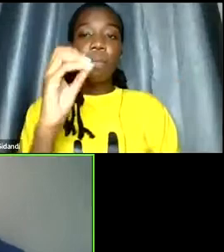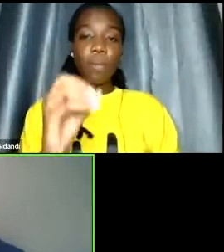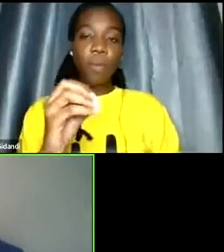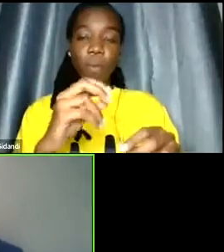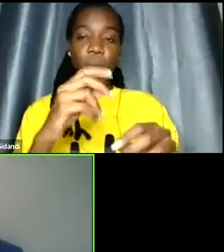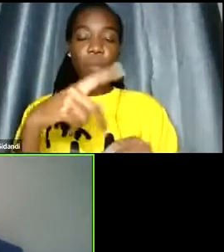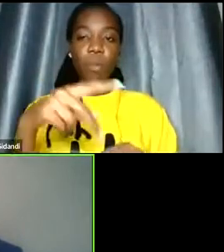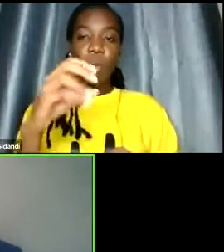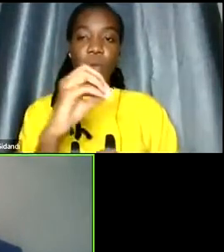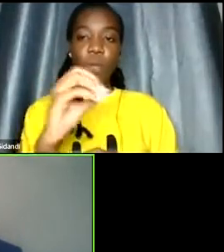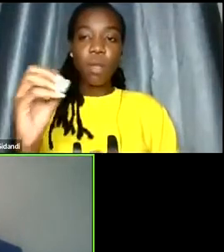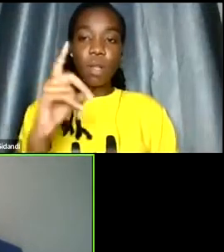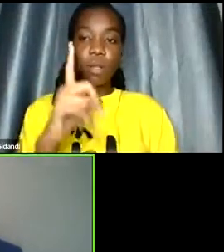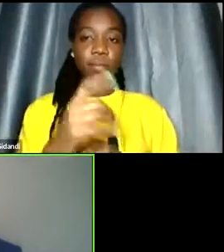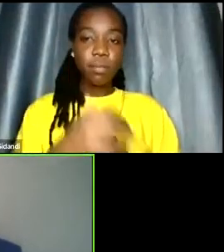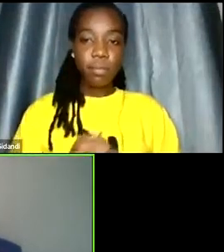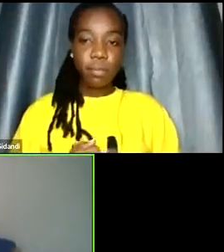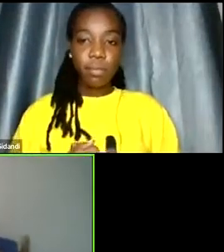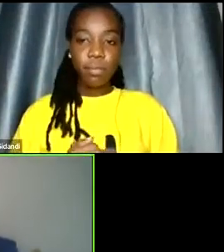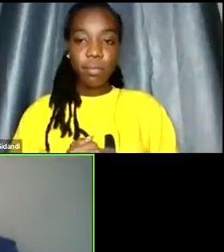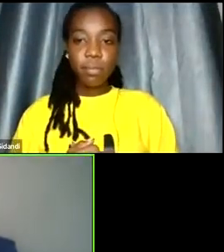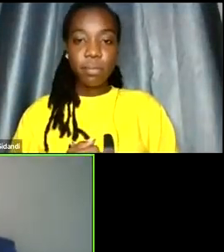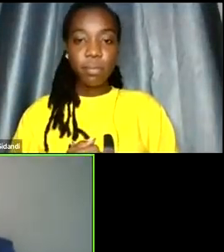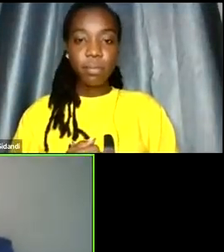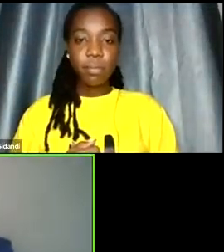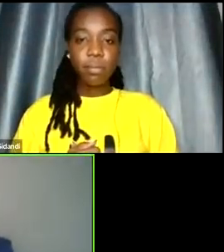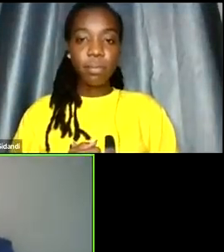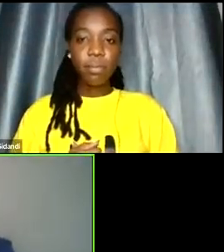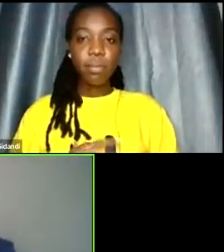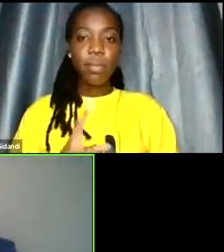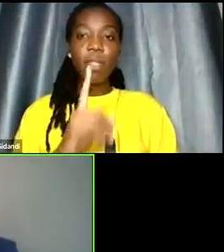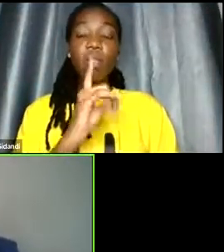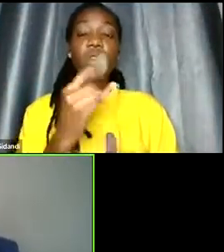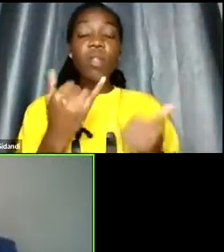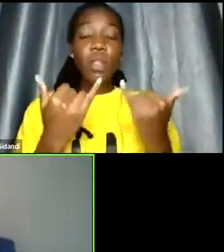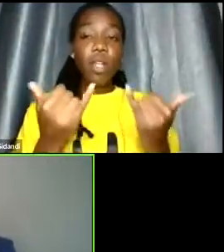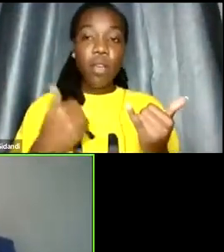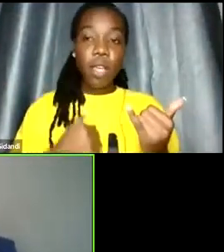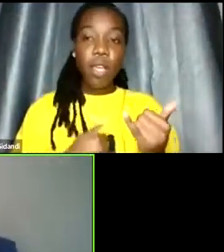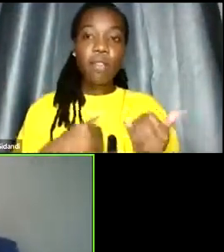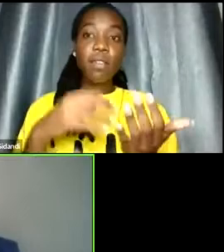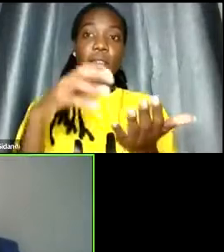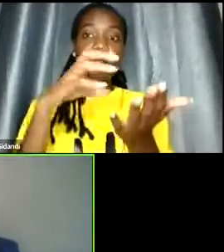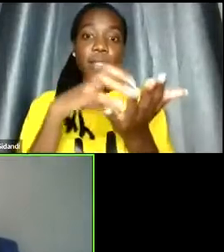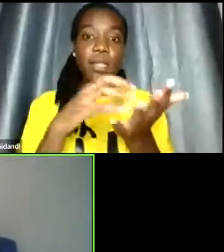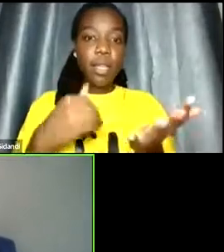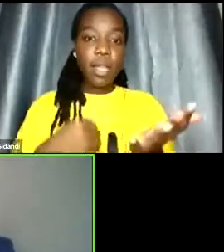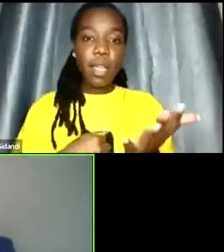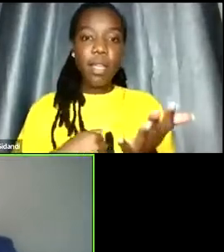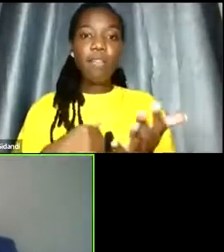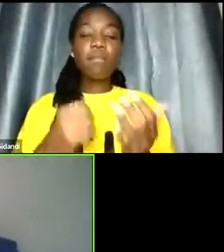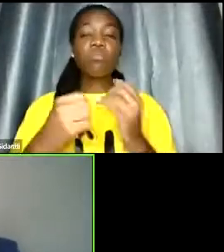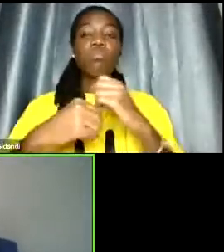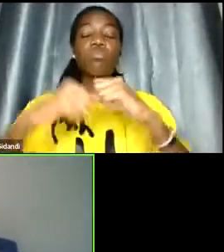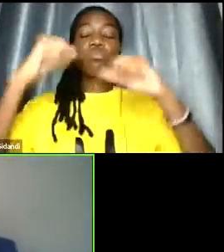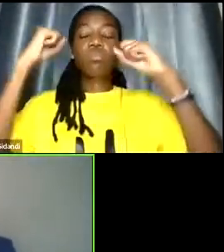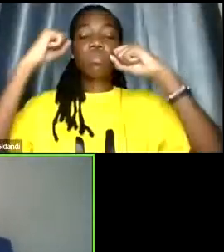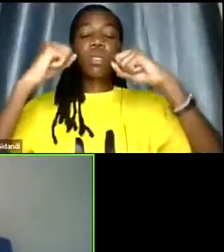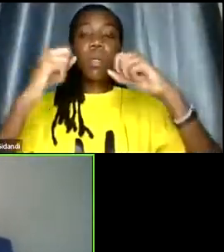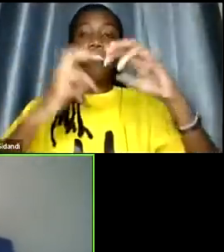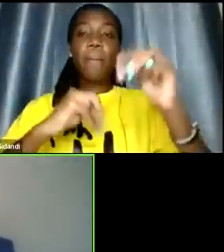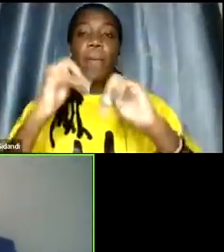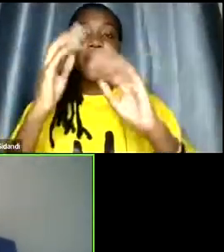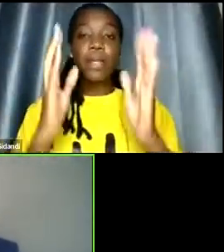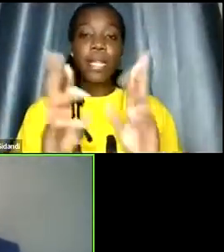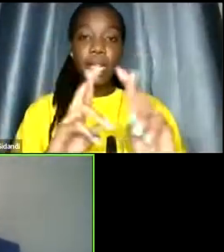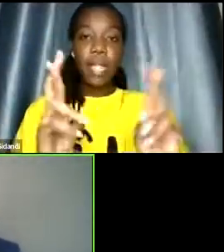even if you're not careful. So now we're at the stage where you have now senior managers. You now have senior managers who are ready for